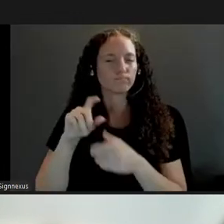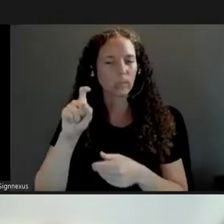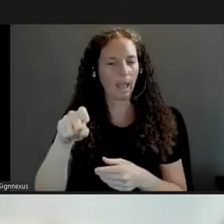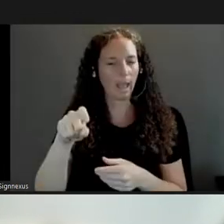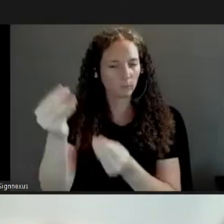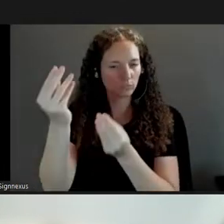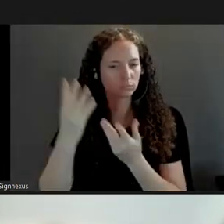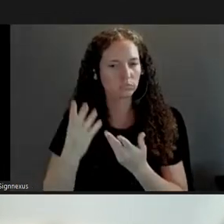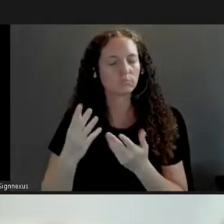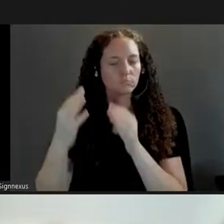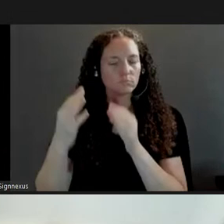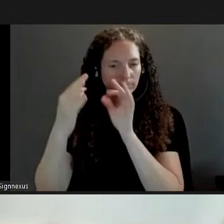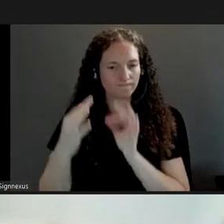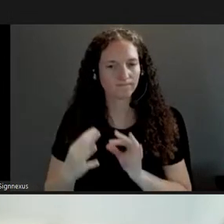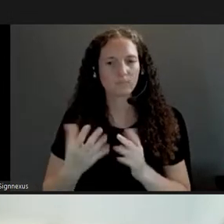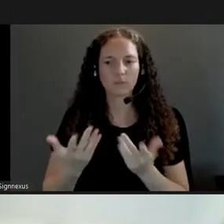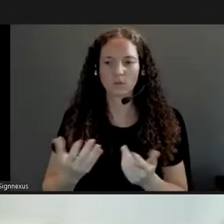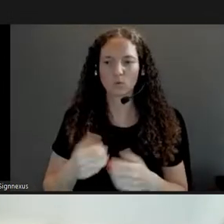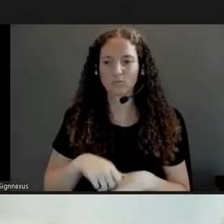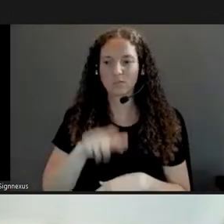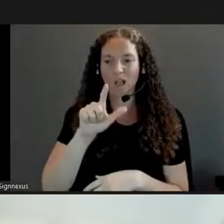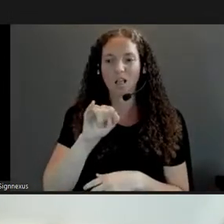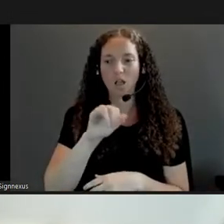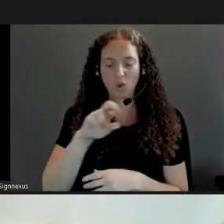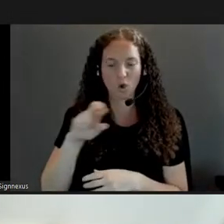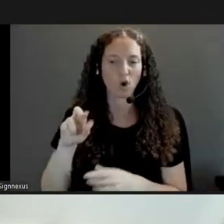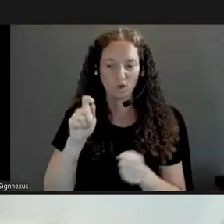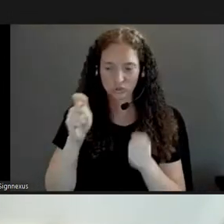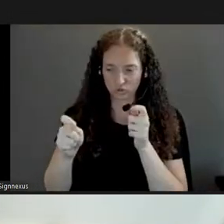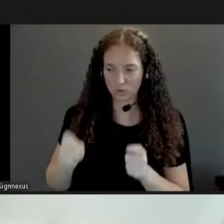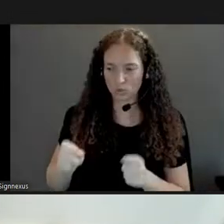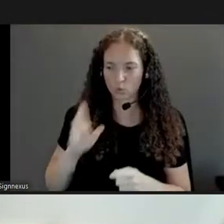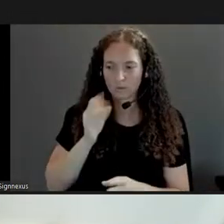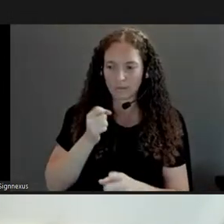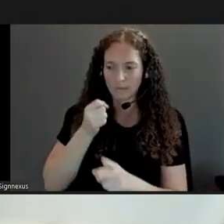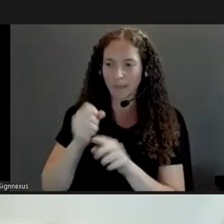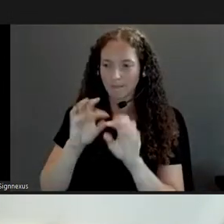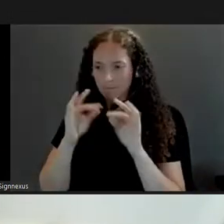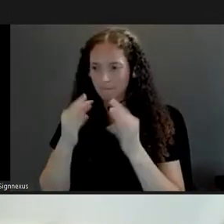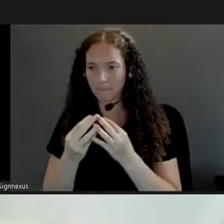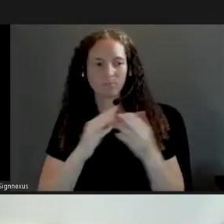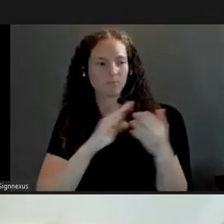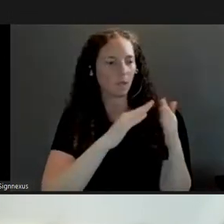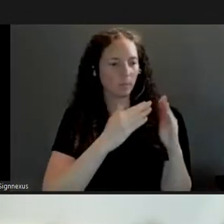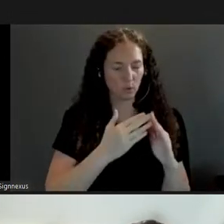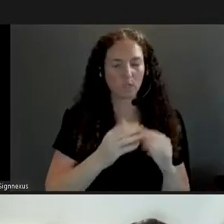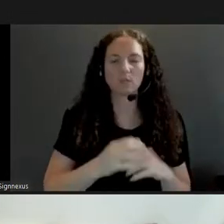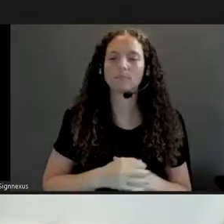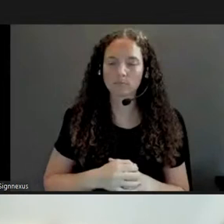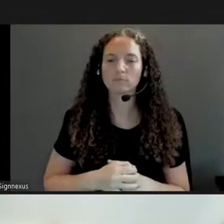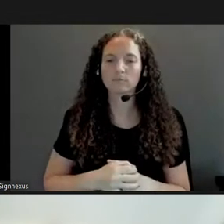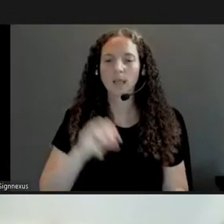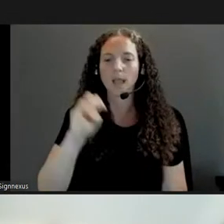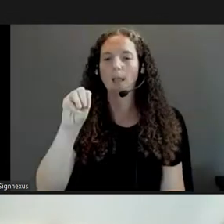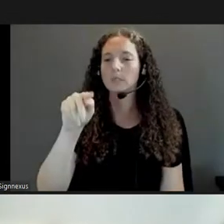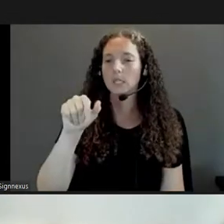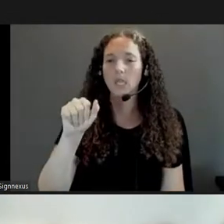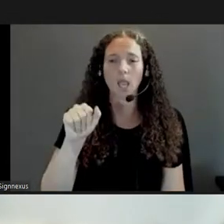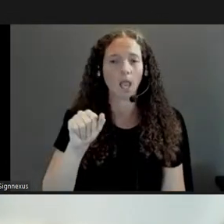to hear how these changes will affect you, your family, and our community. And these are stories the MTA must not